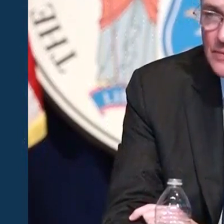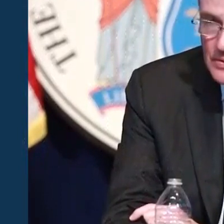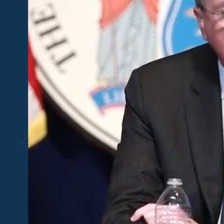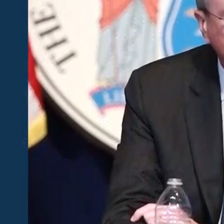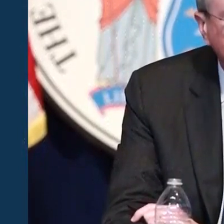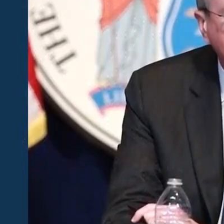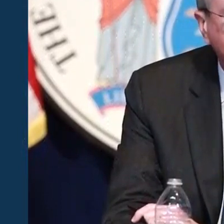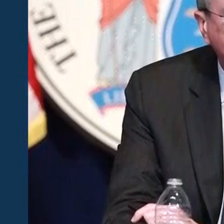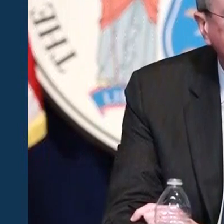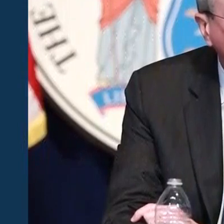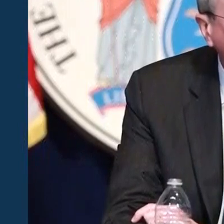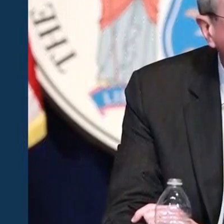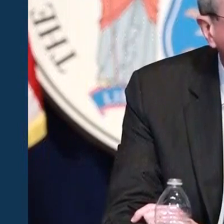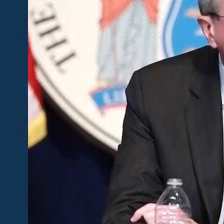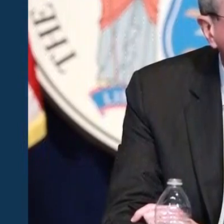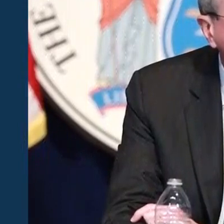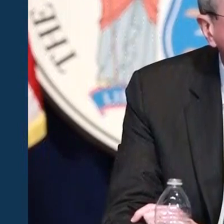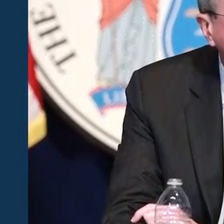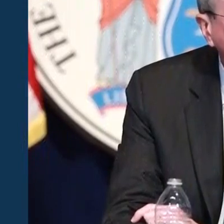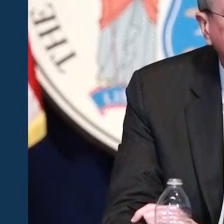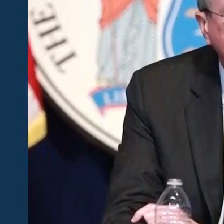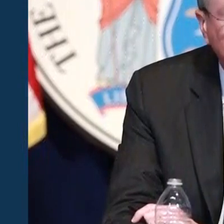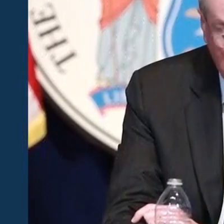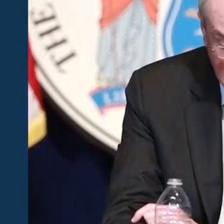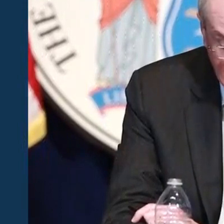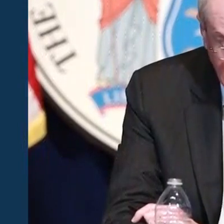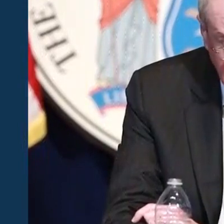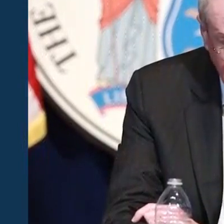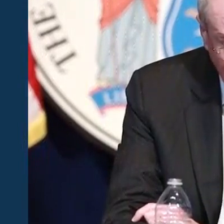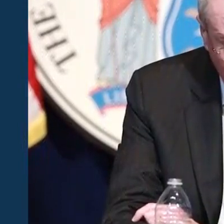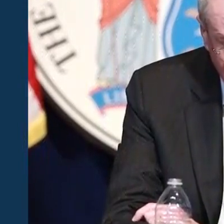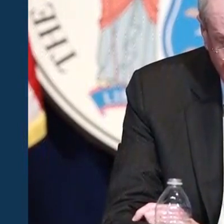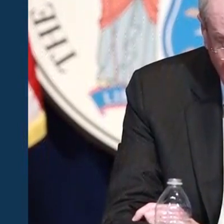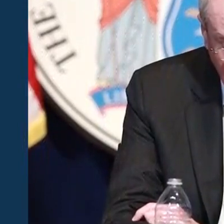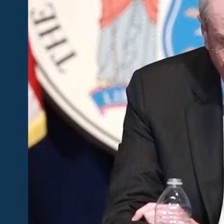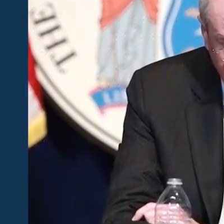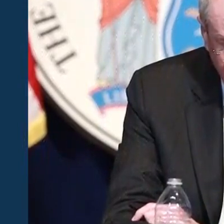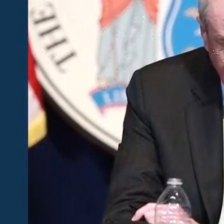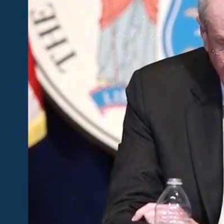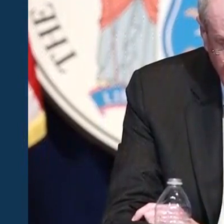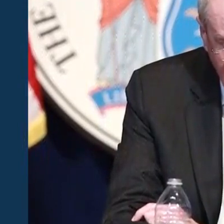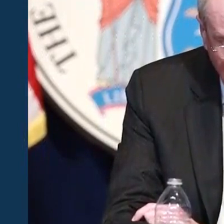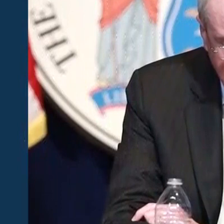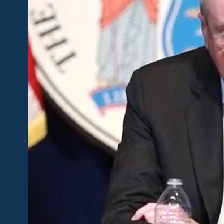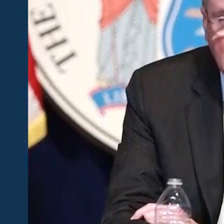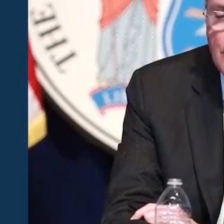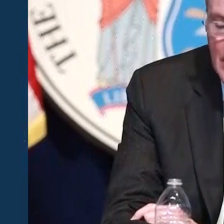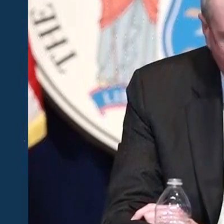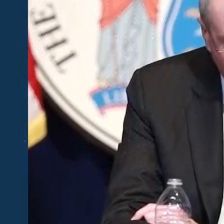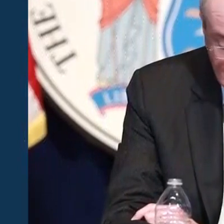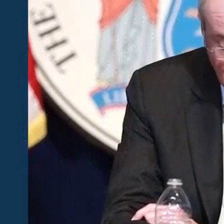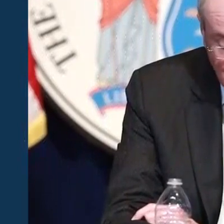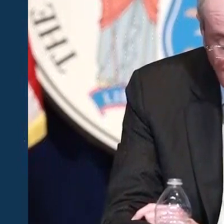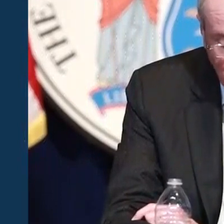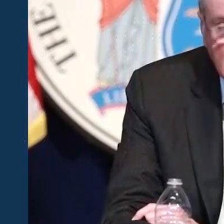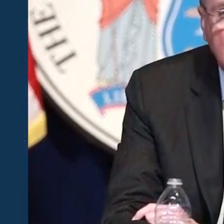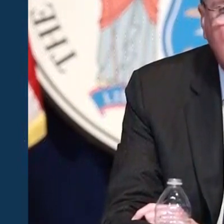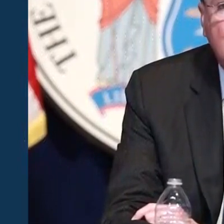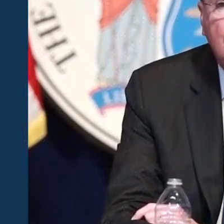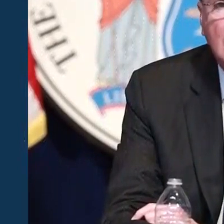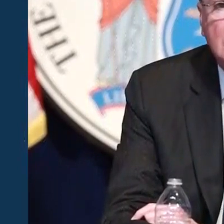To give you some sense of the staggering toll that this has had on the loss of life. Every day, no matter what, this